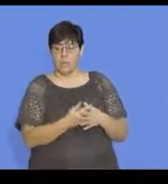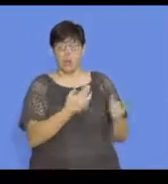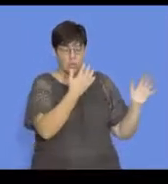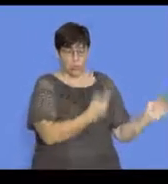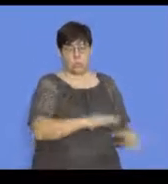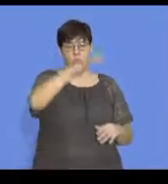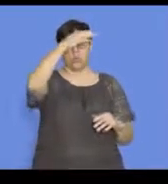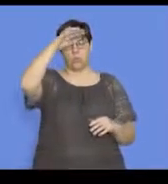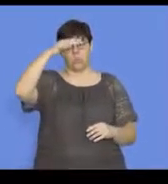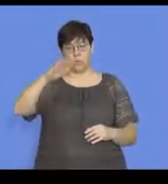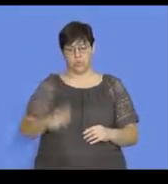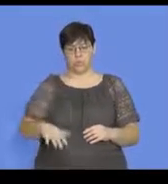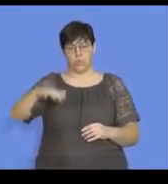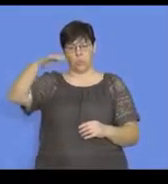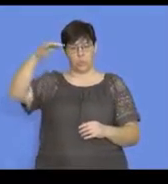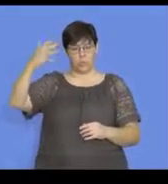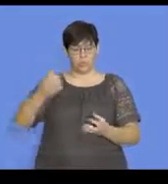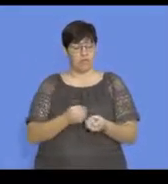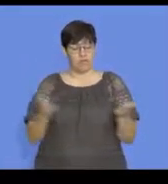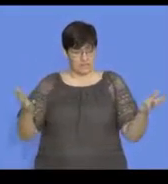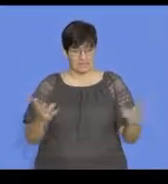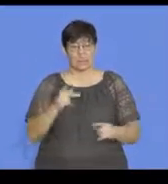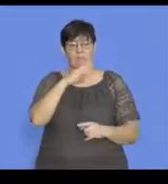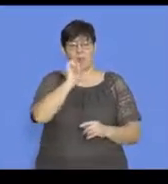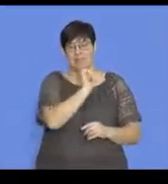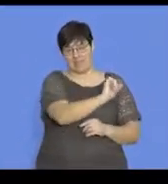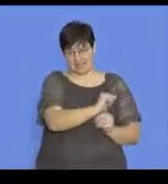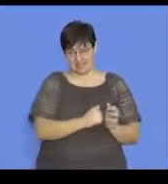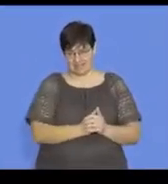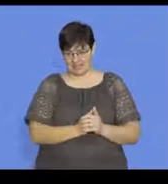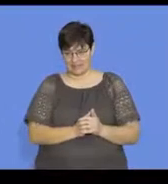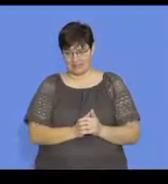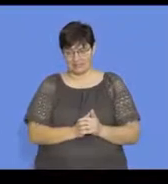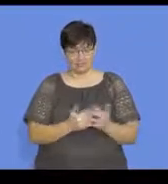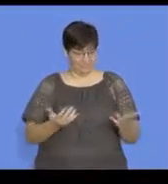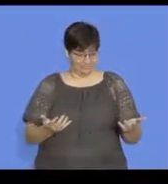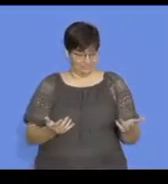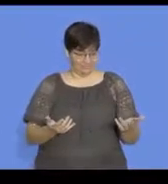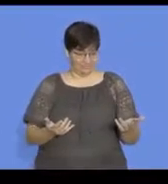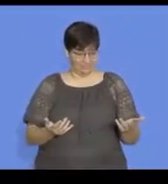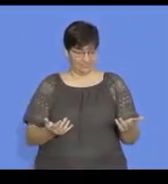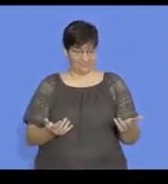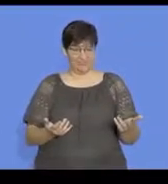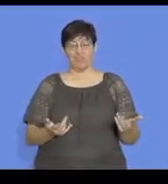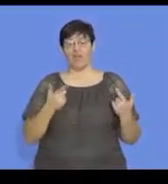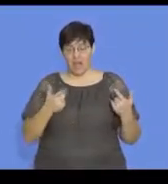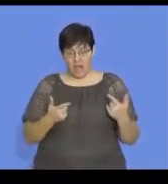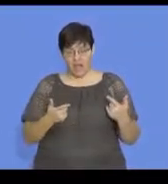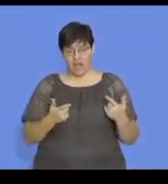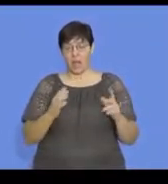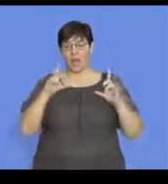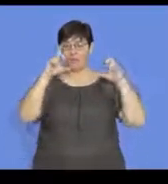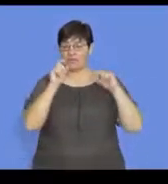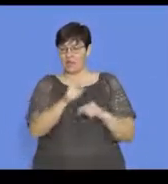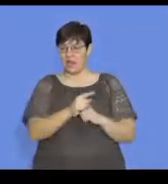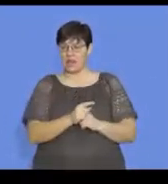what do they release? All their pollen. Okay, how's that? So one of the concepts, if you're given a picture, if the